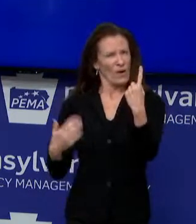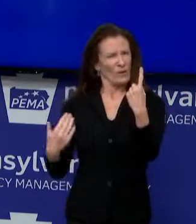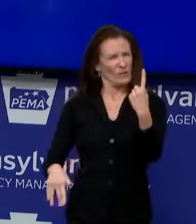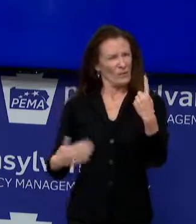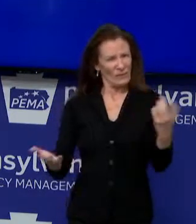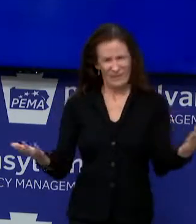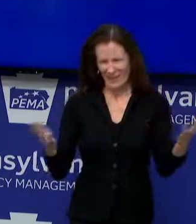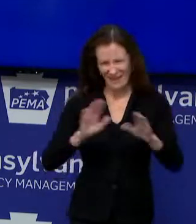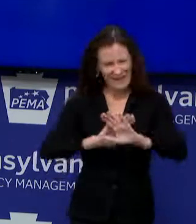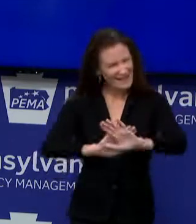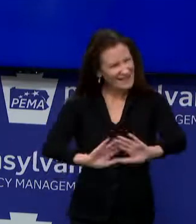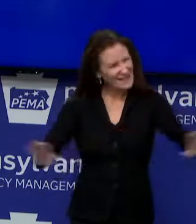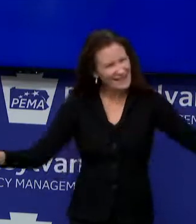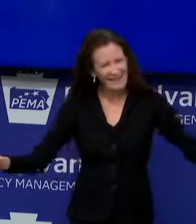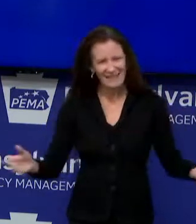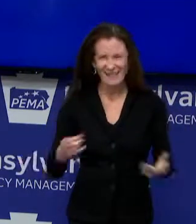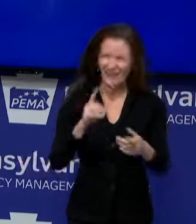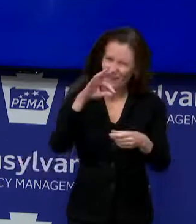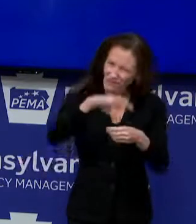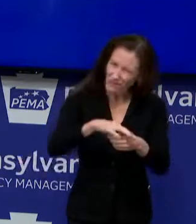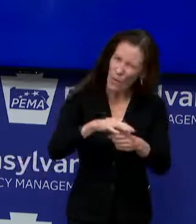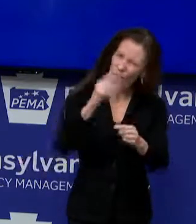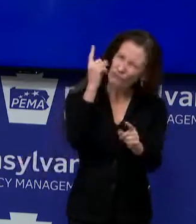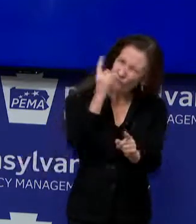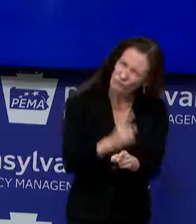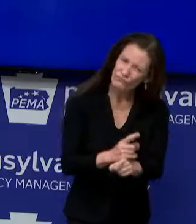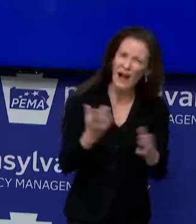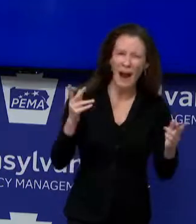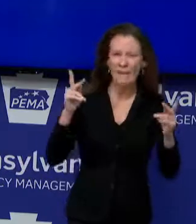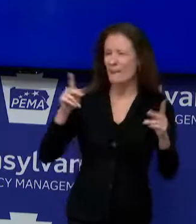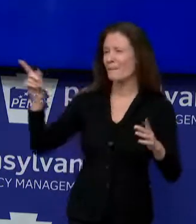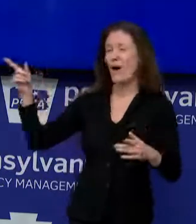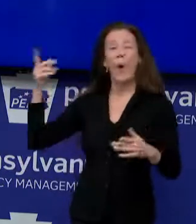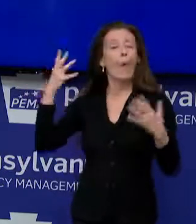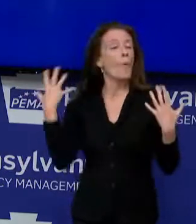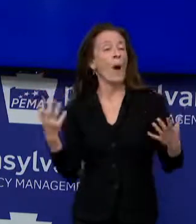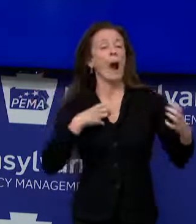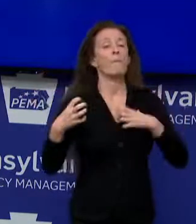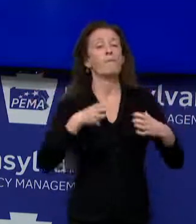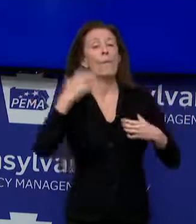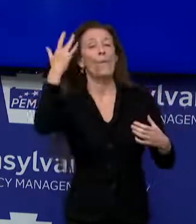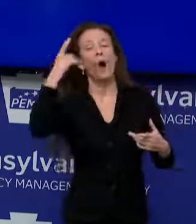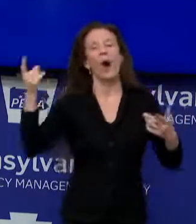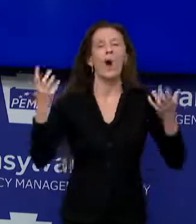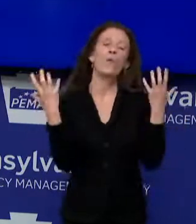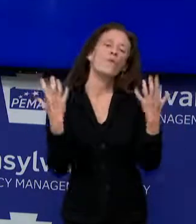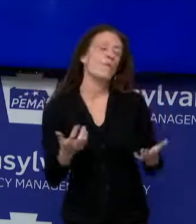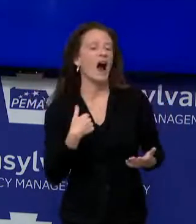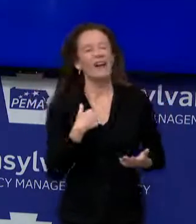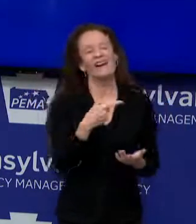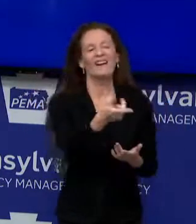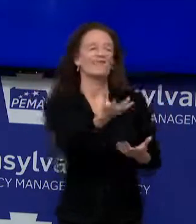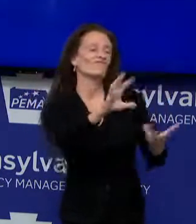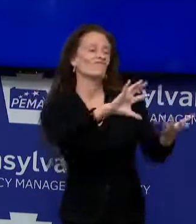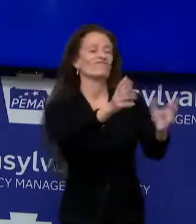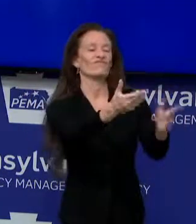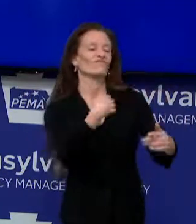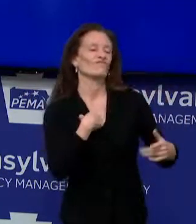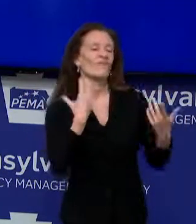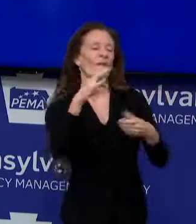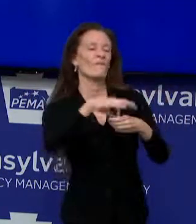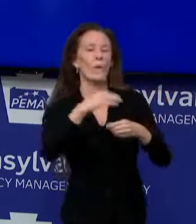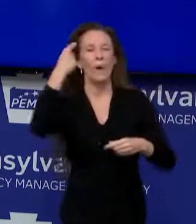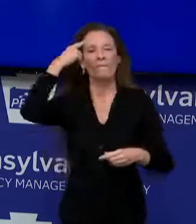our elections for personal political gain. That's shameful, and that's destructive, and I cannot let it